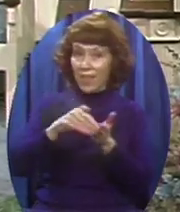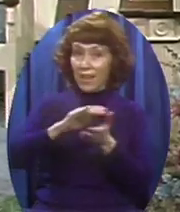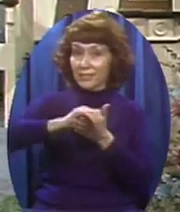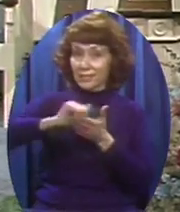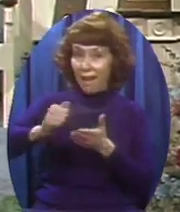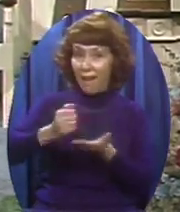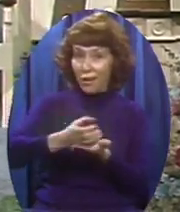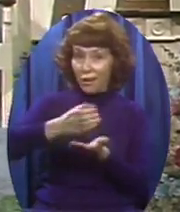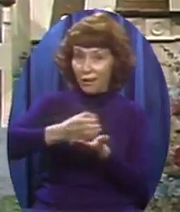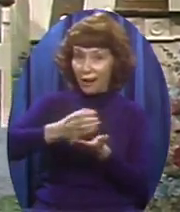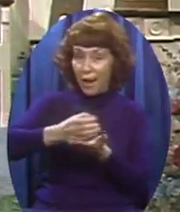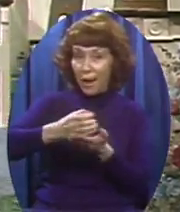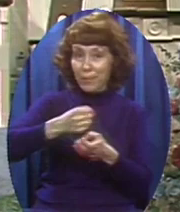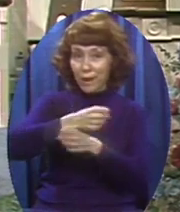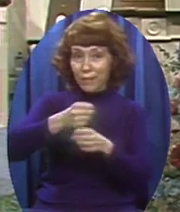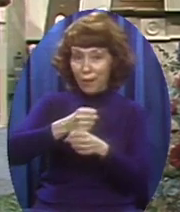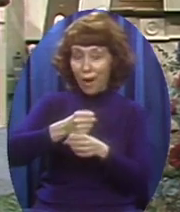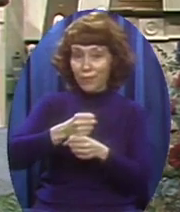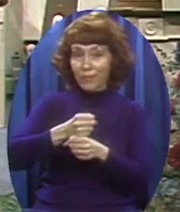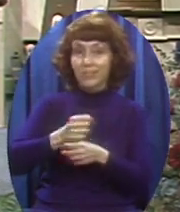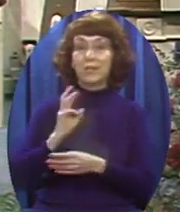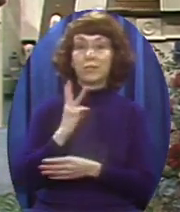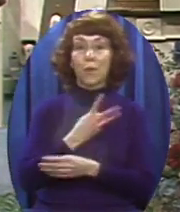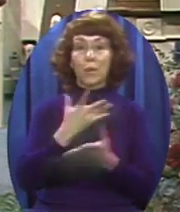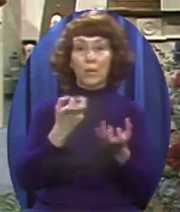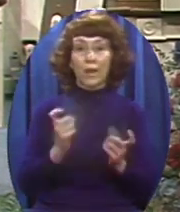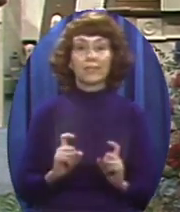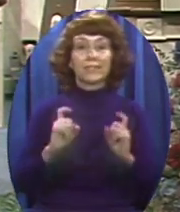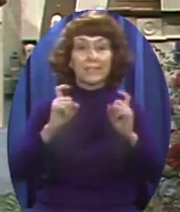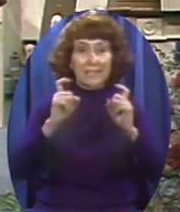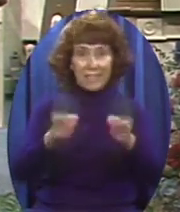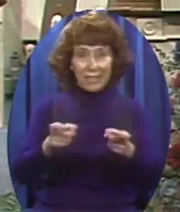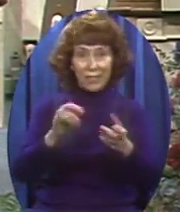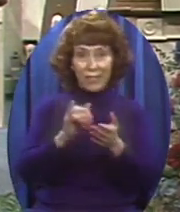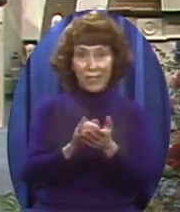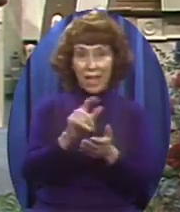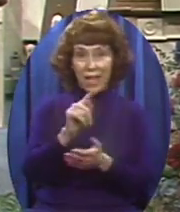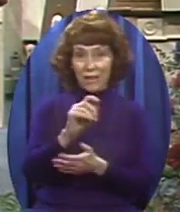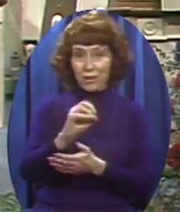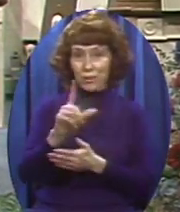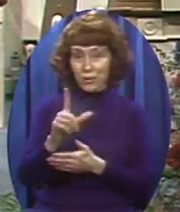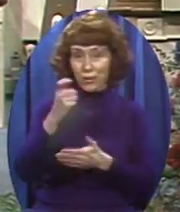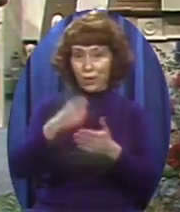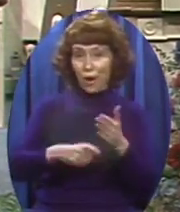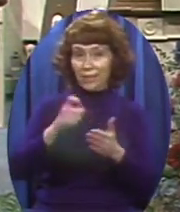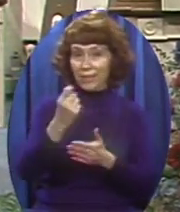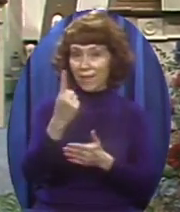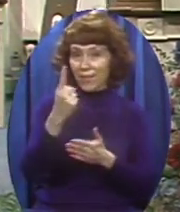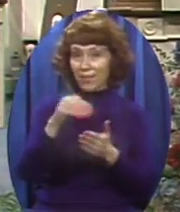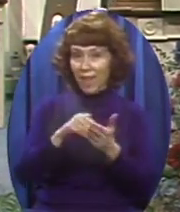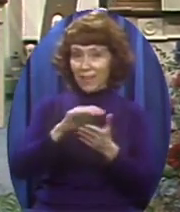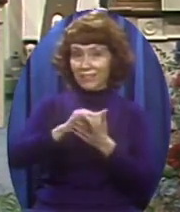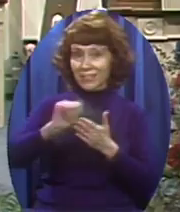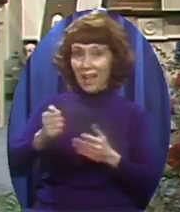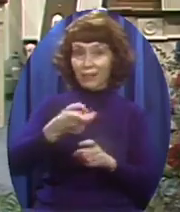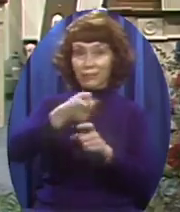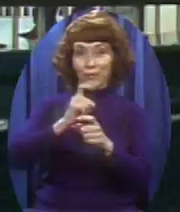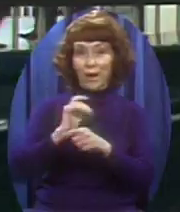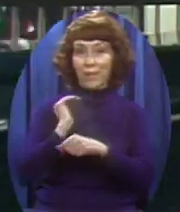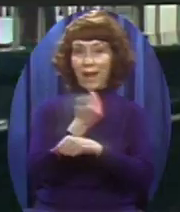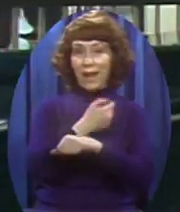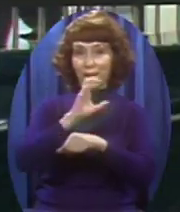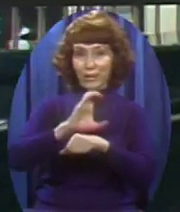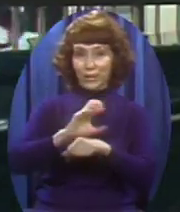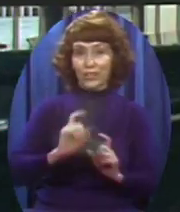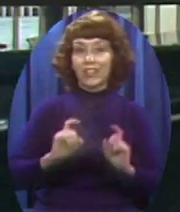And we're going to give you one from our church. And congratulations to you, Kimball. All right. Now,